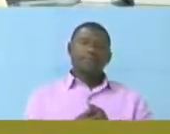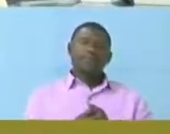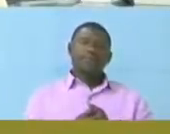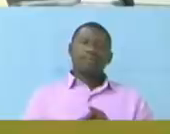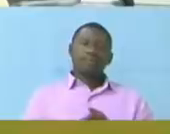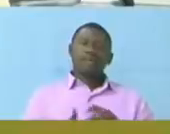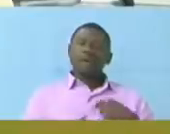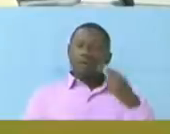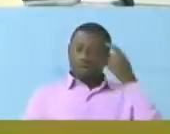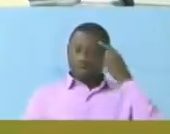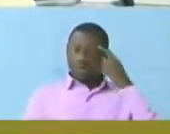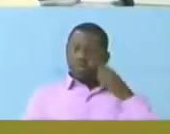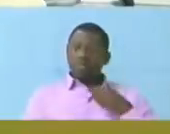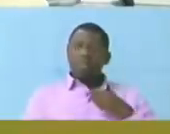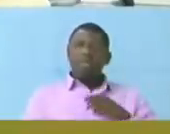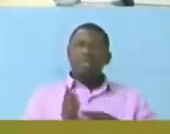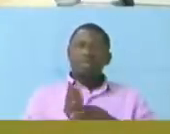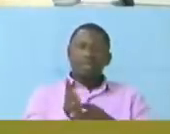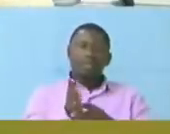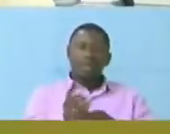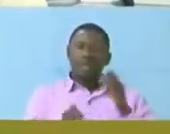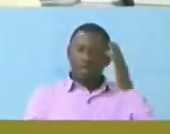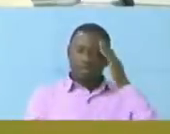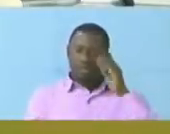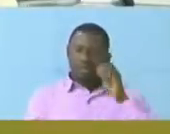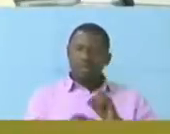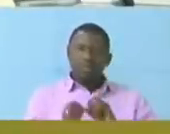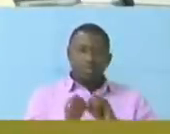instruction as to